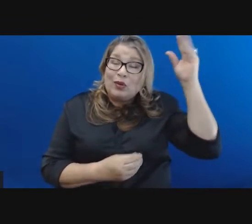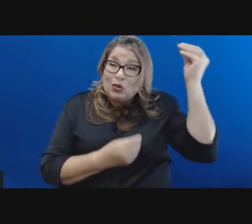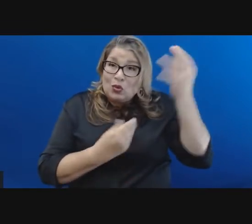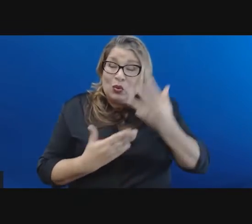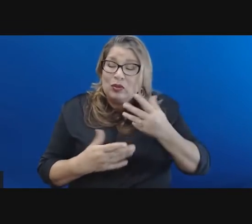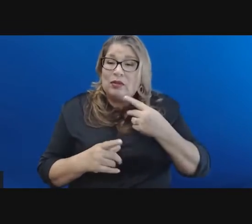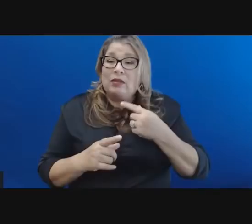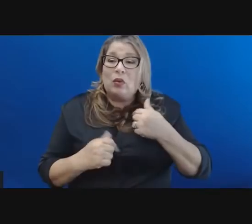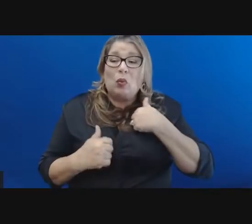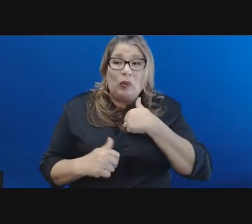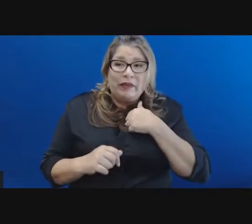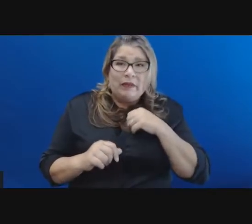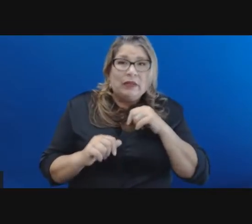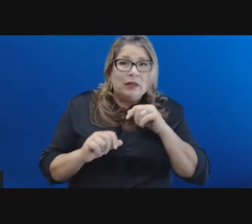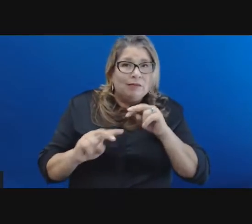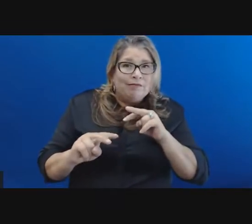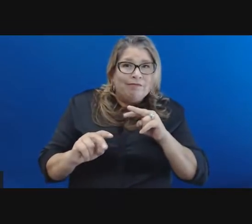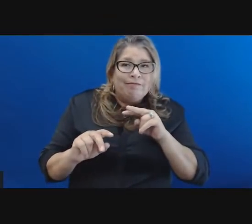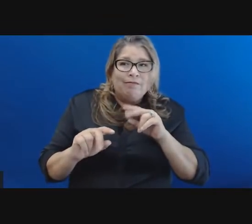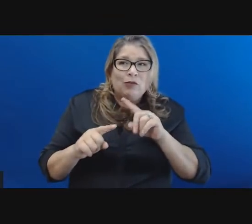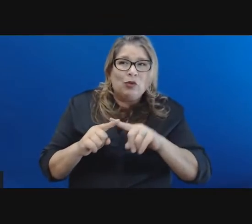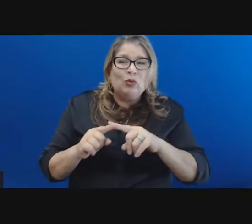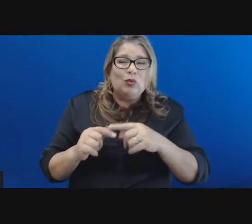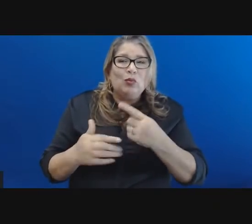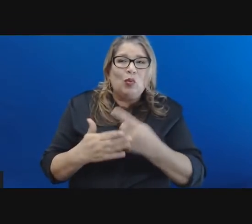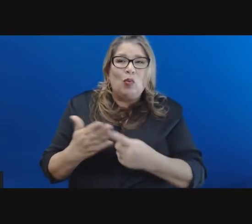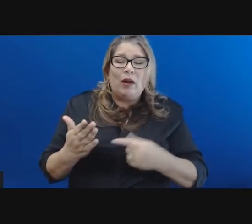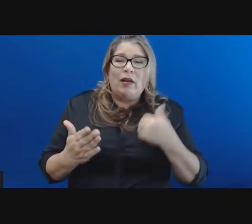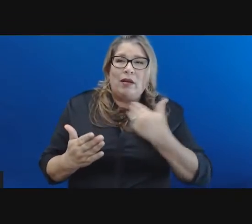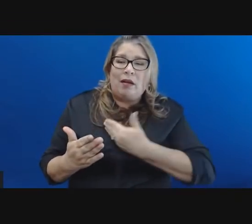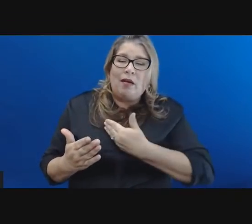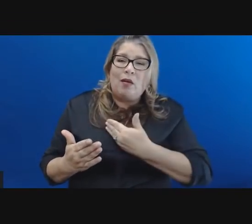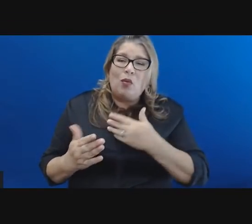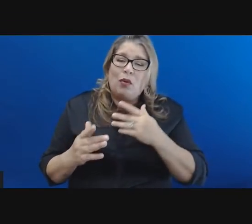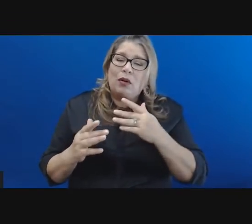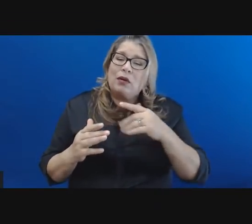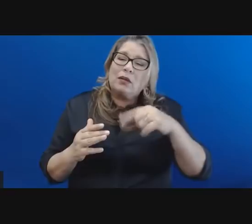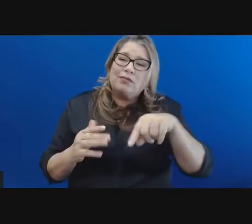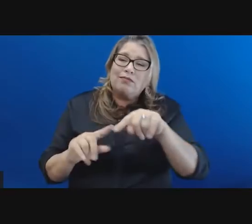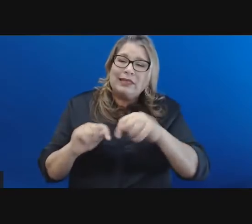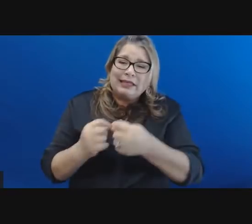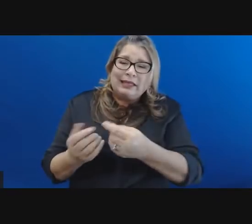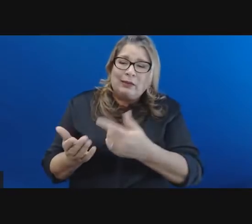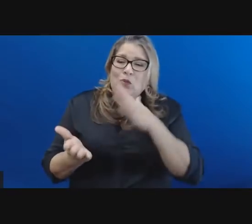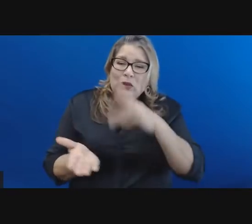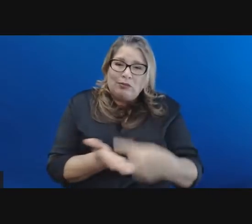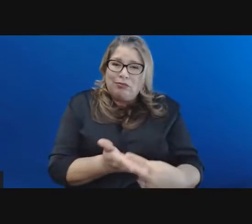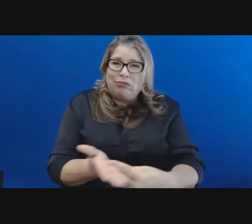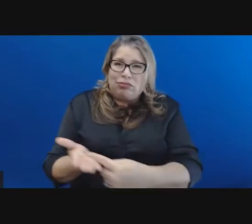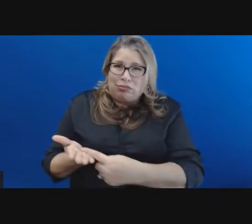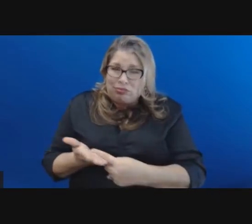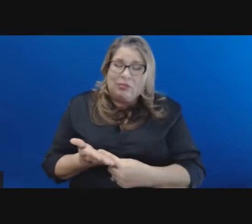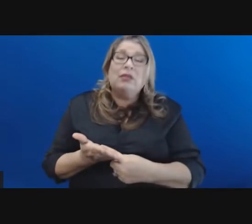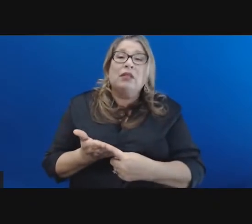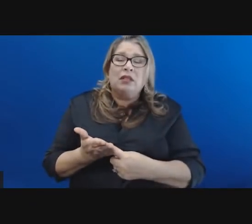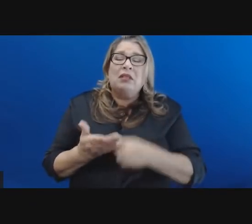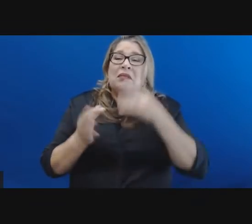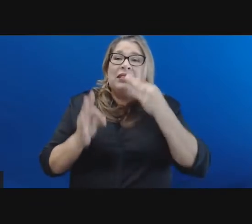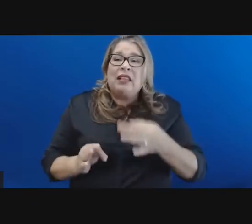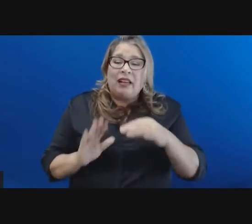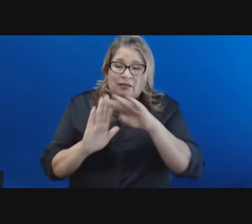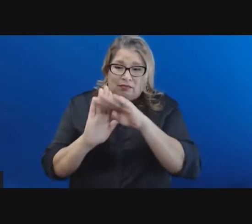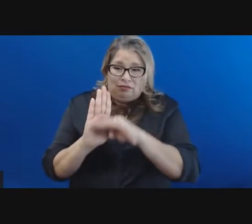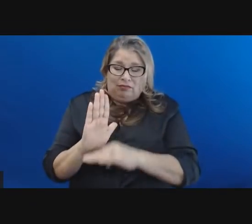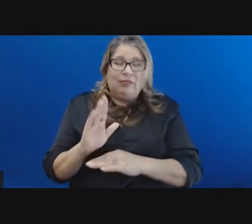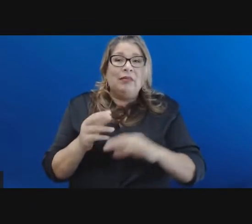the real work that our teams at the state level, updating you very soon on how that will impact our own prioritization.